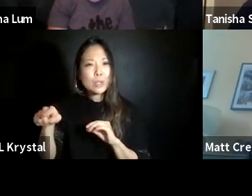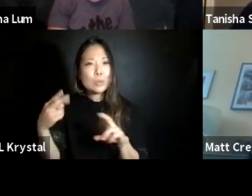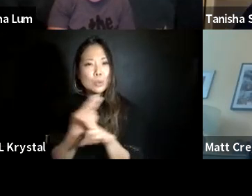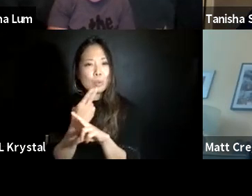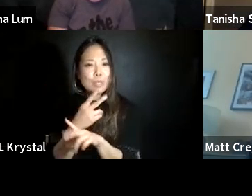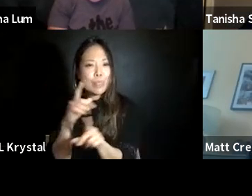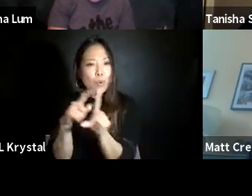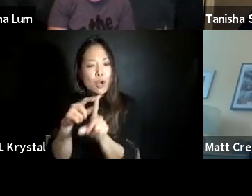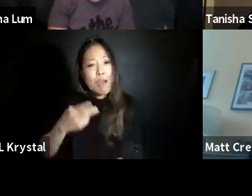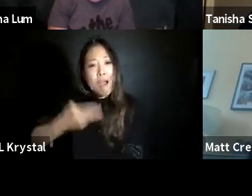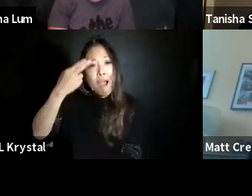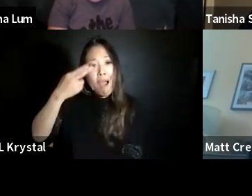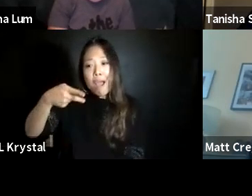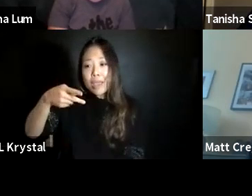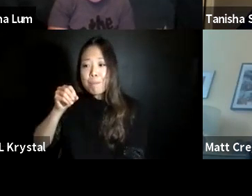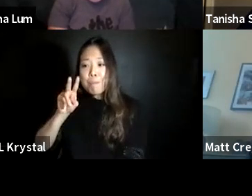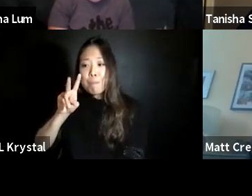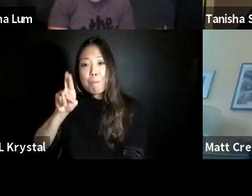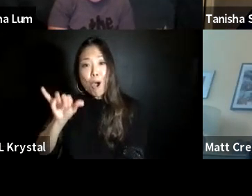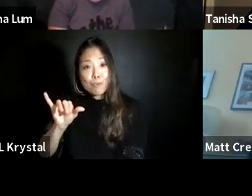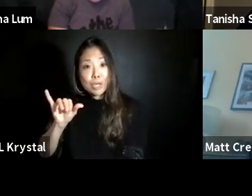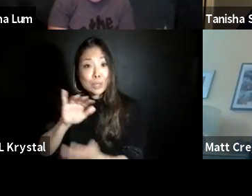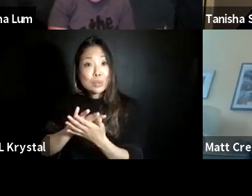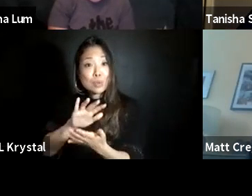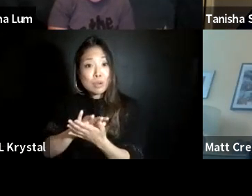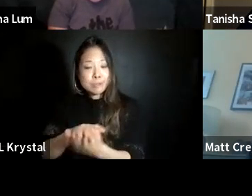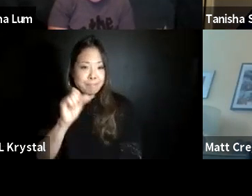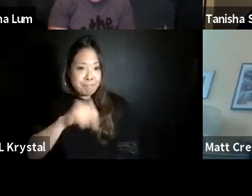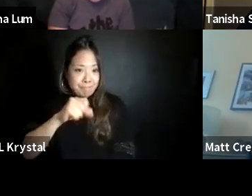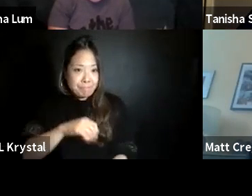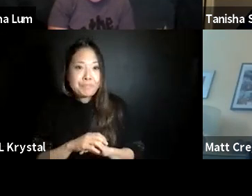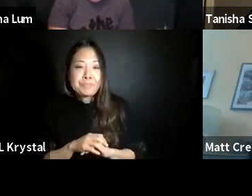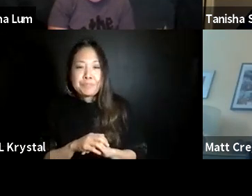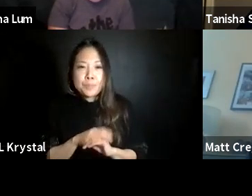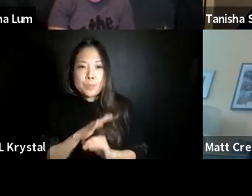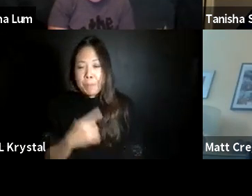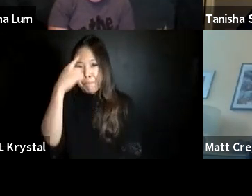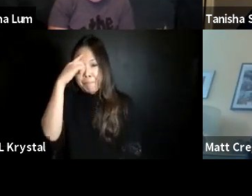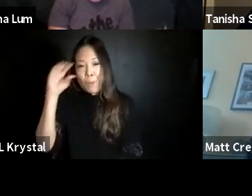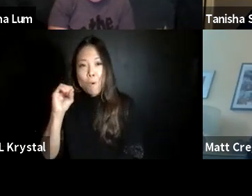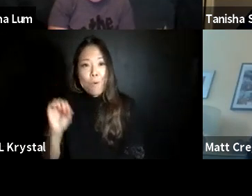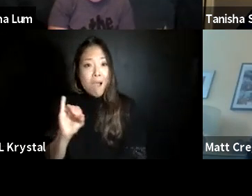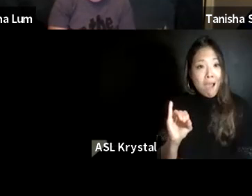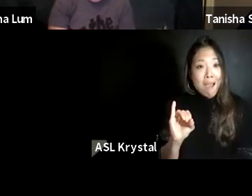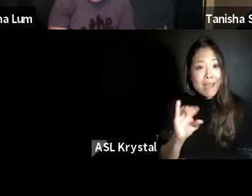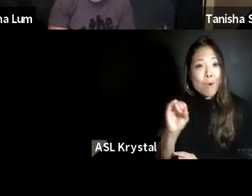schools, Mr. Mhm. Constance. And so I see. that's where my mind went to OI, which tells us a lot about